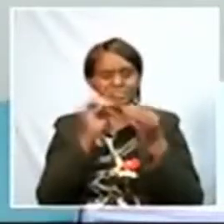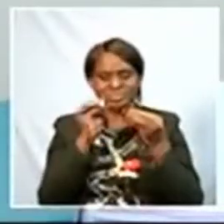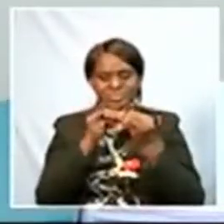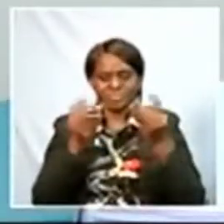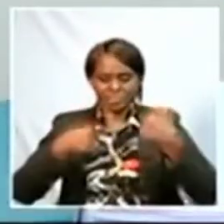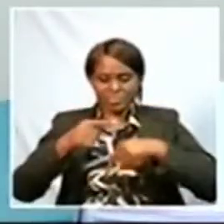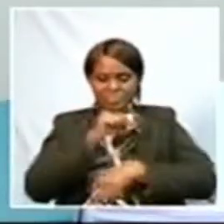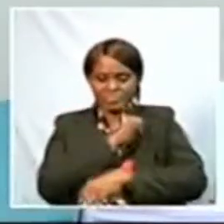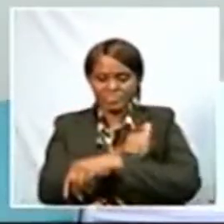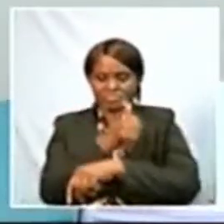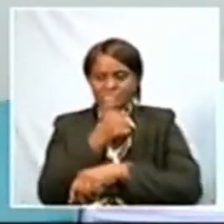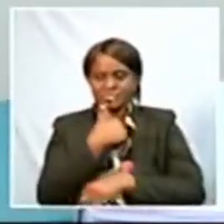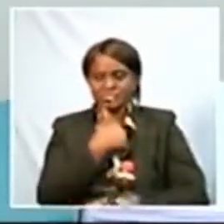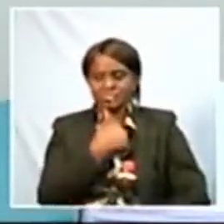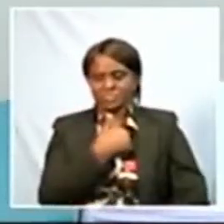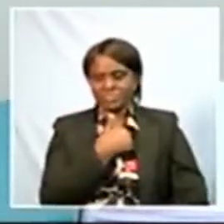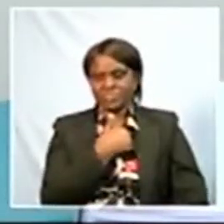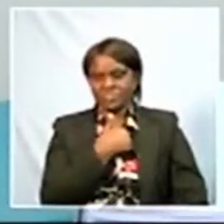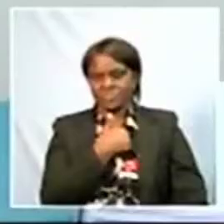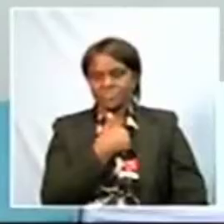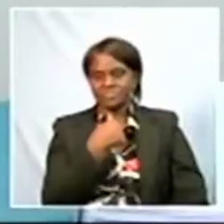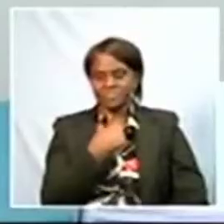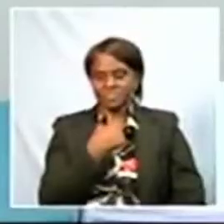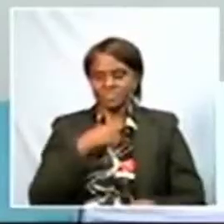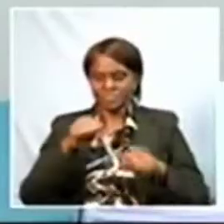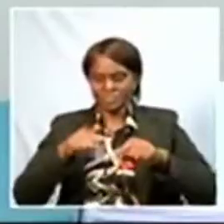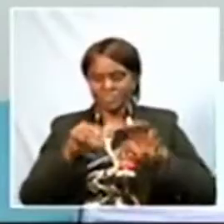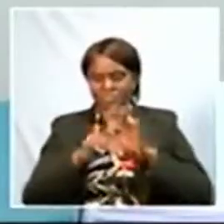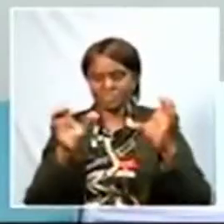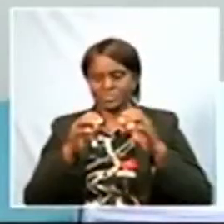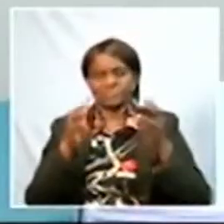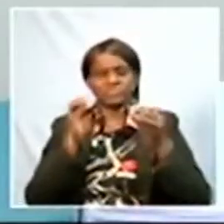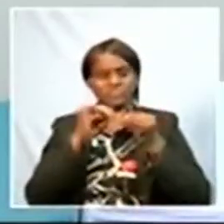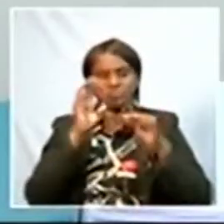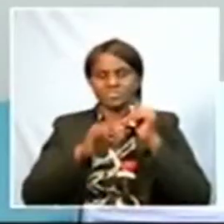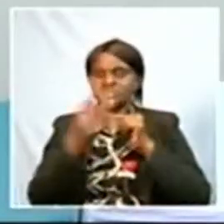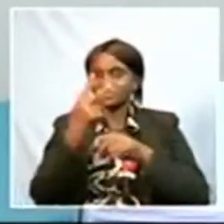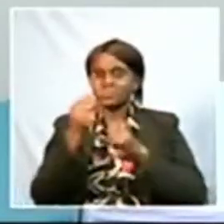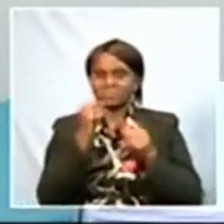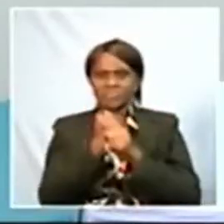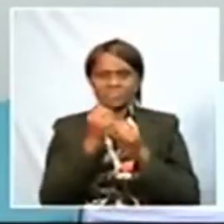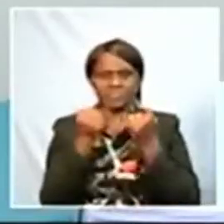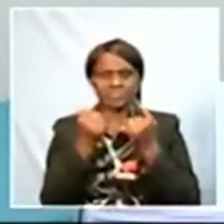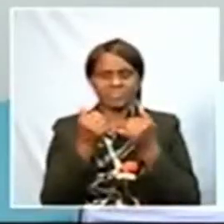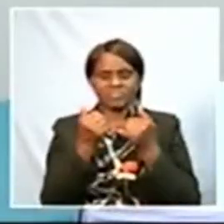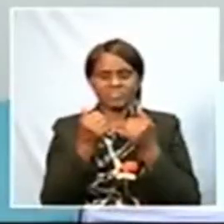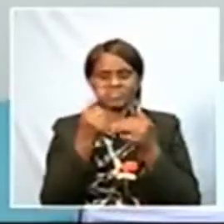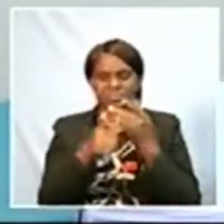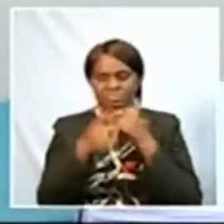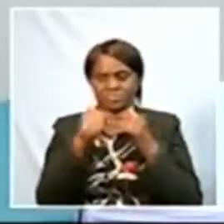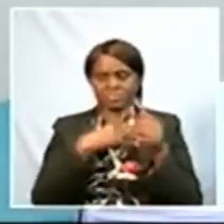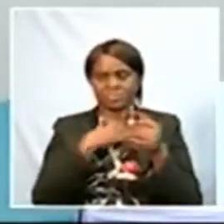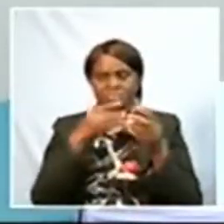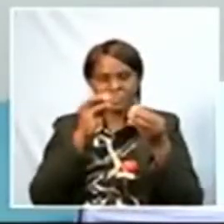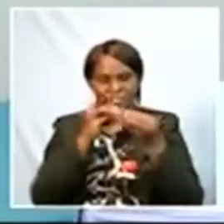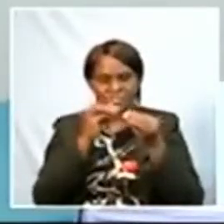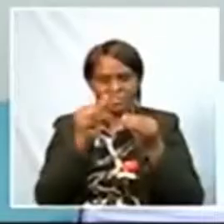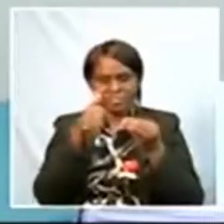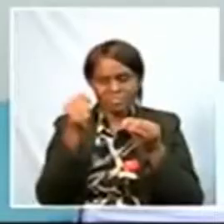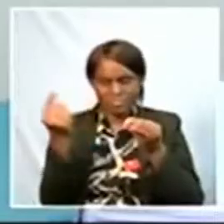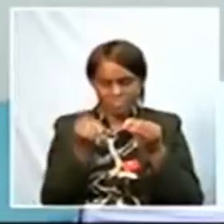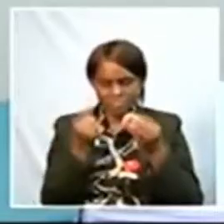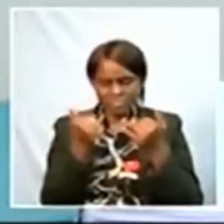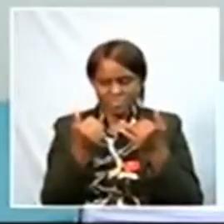authorities. I've been sitting on this committee for more than 3 years now. What you like most is to come and do